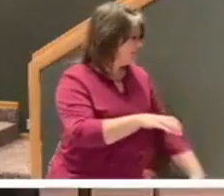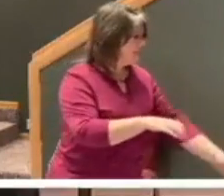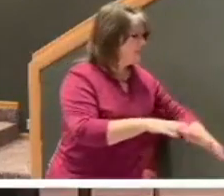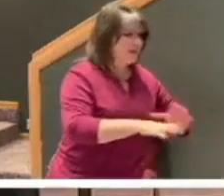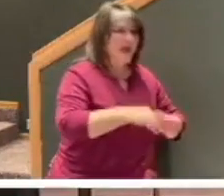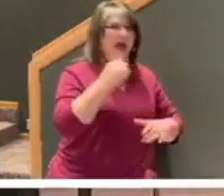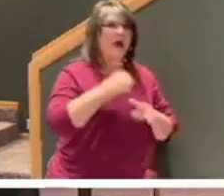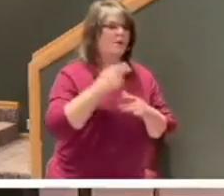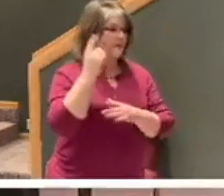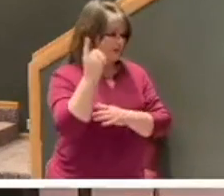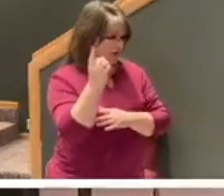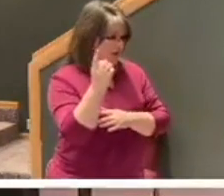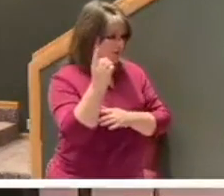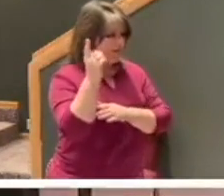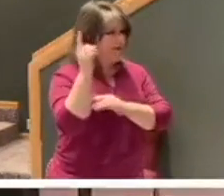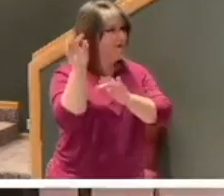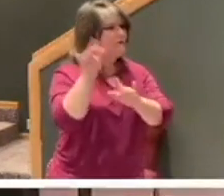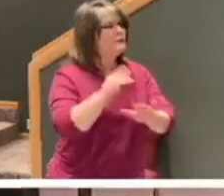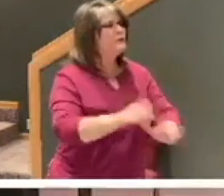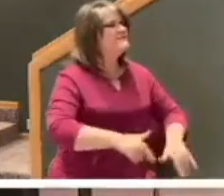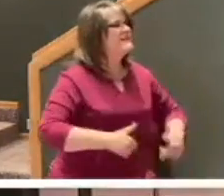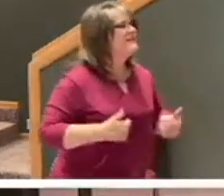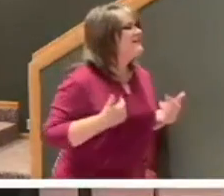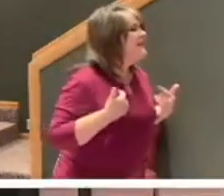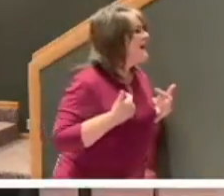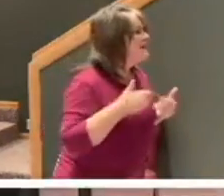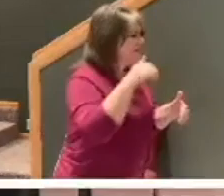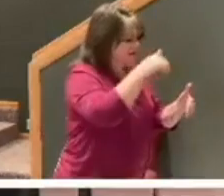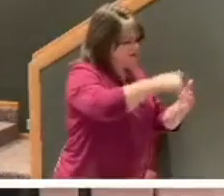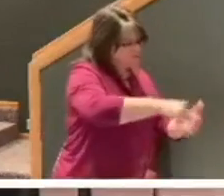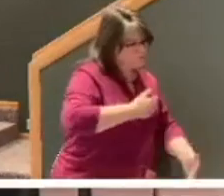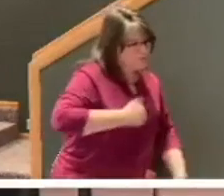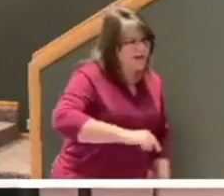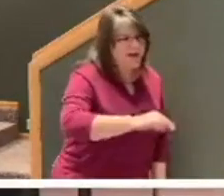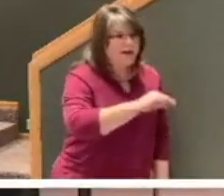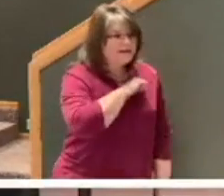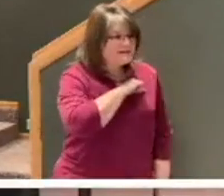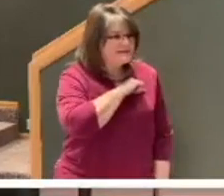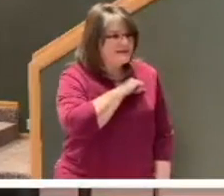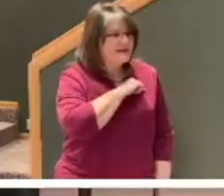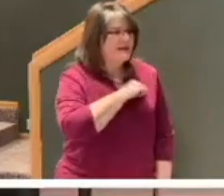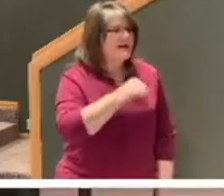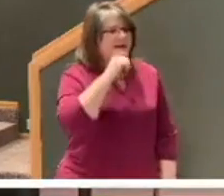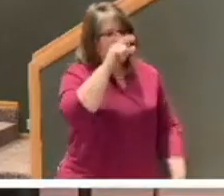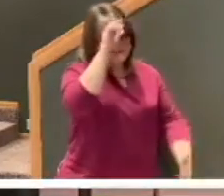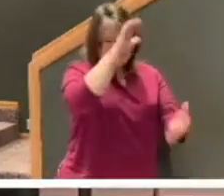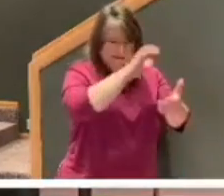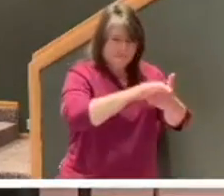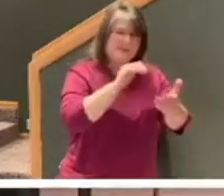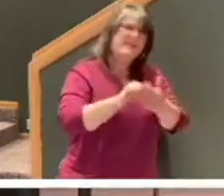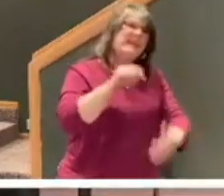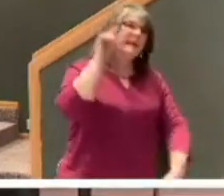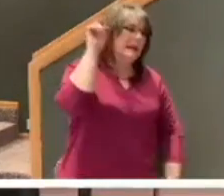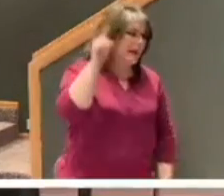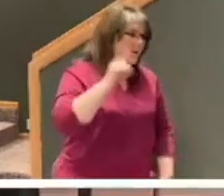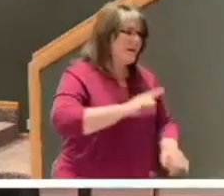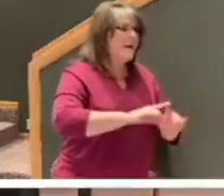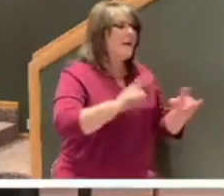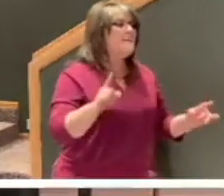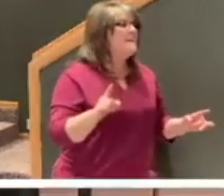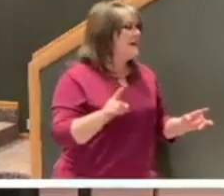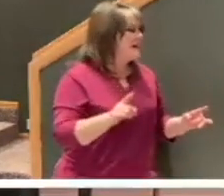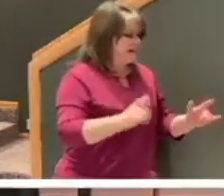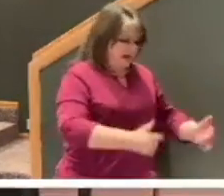Out of him flows life into us. It's not a belief in him, but it's an